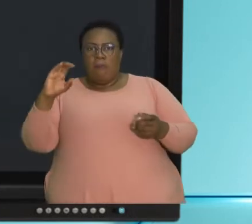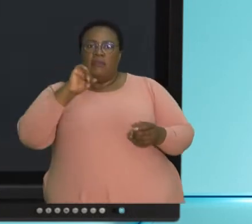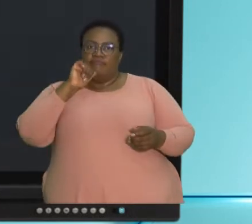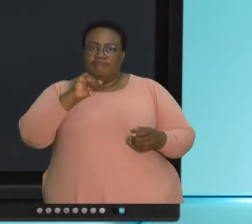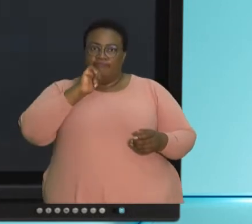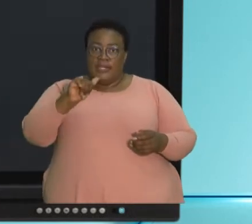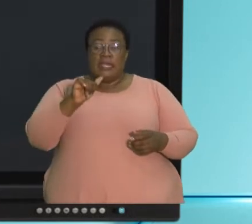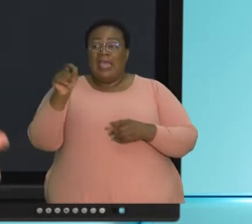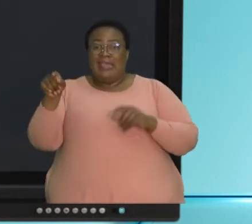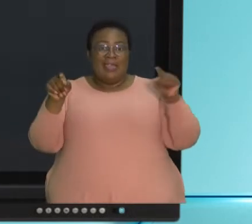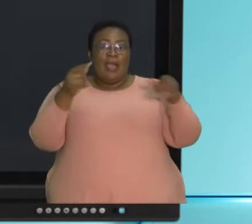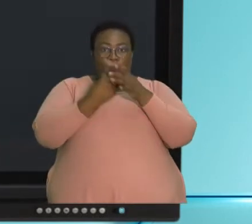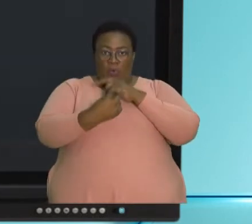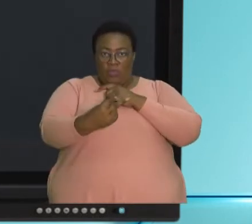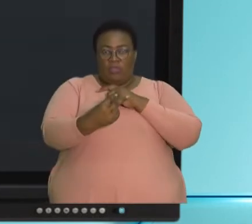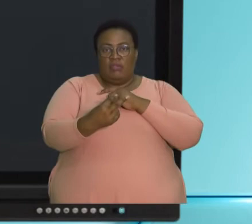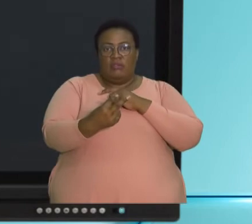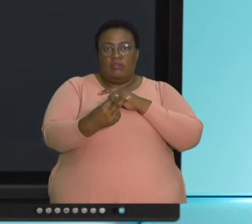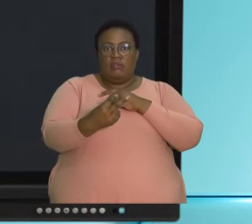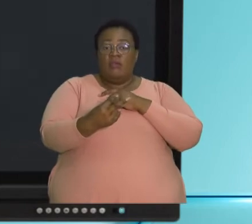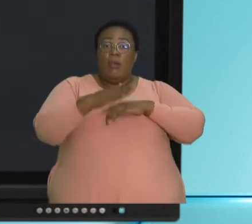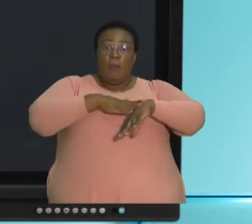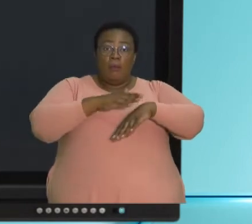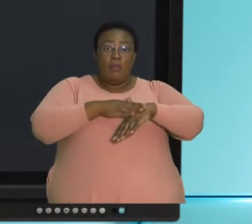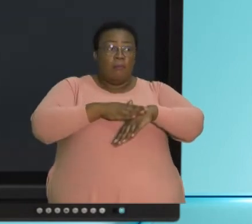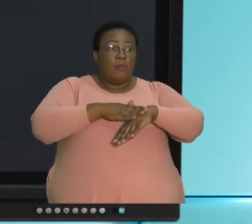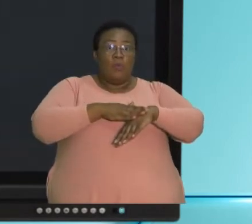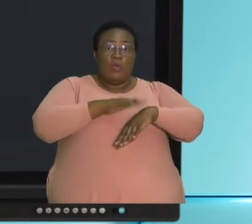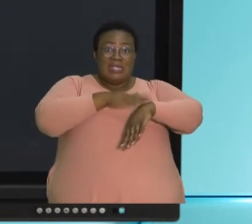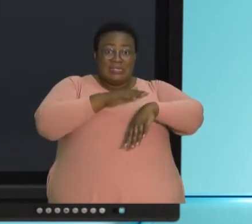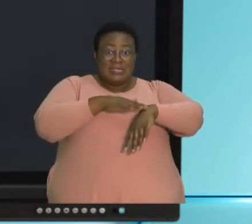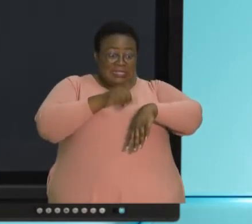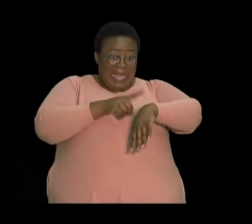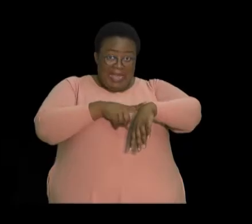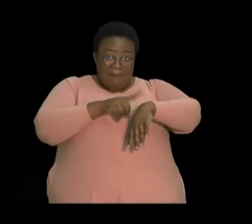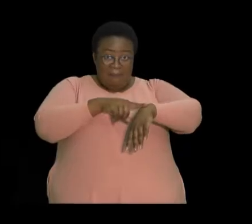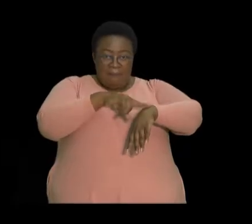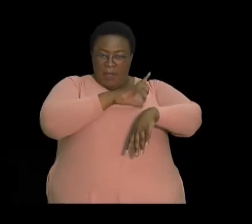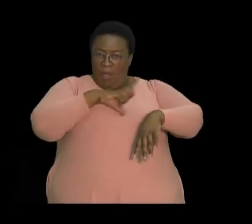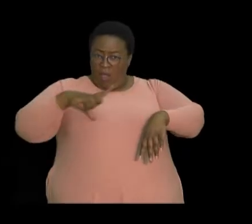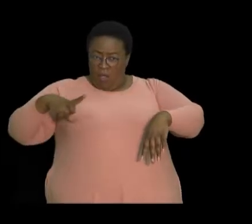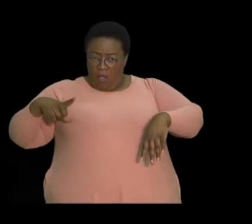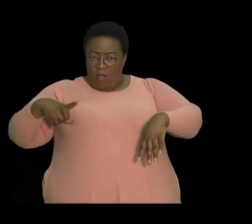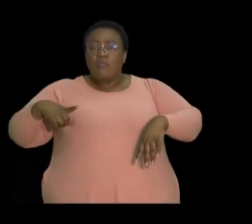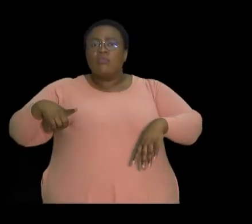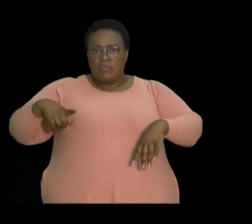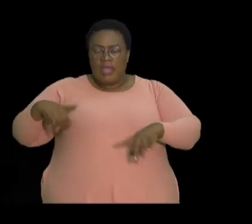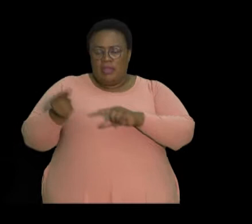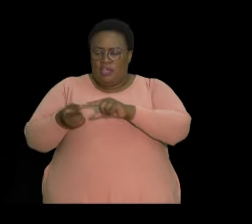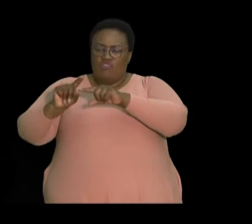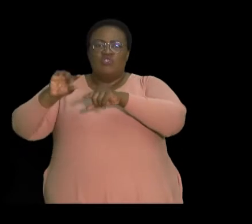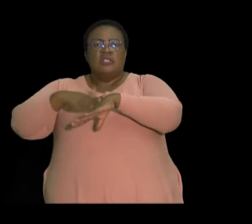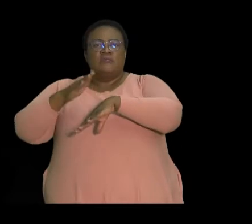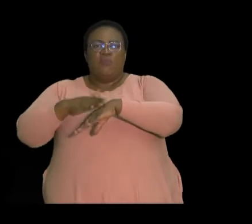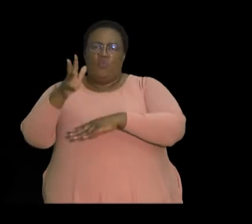both of them, the longer you put your money away, the more money you get it. So the other thing is, take a long-term